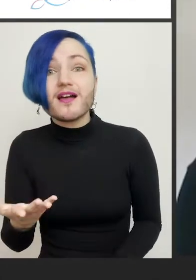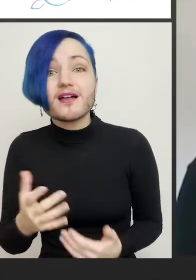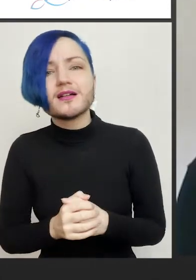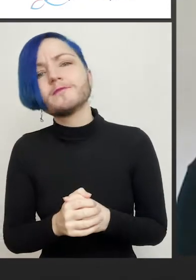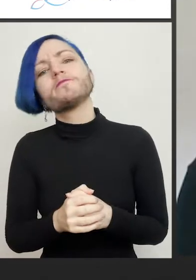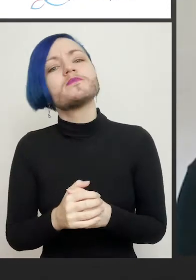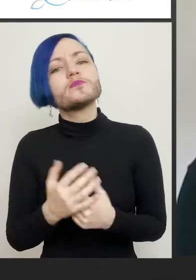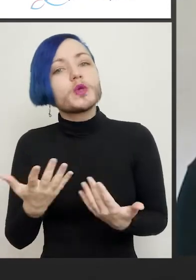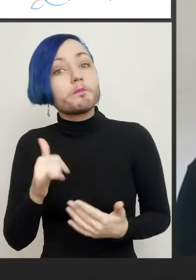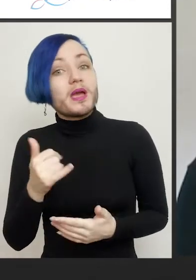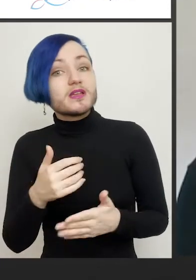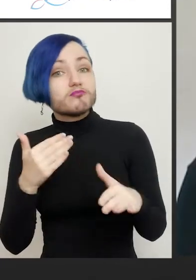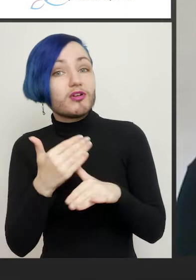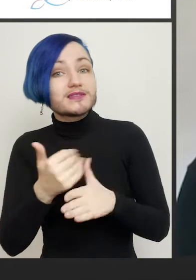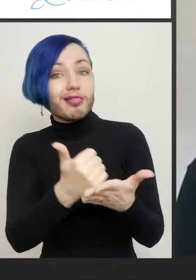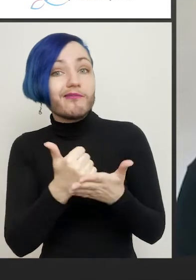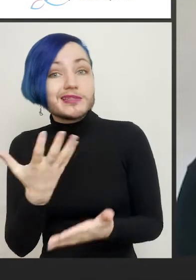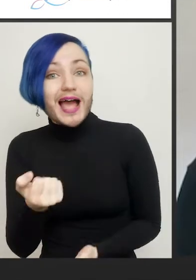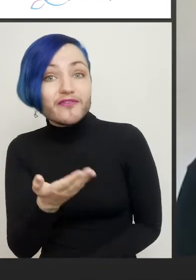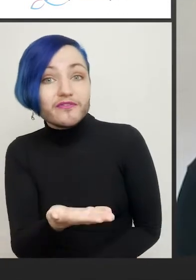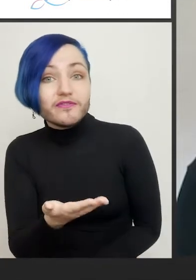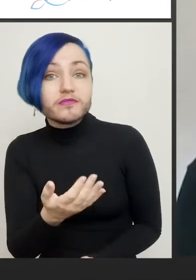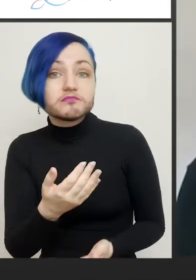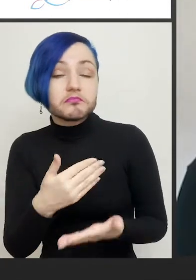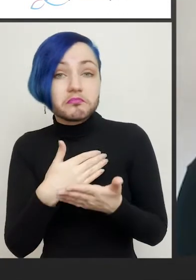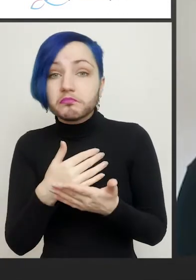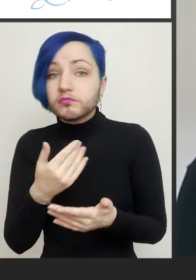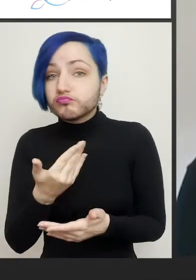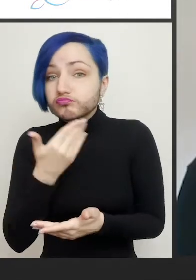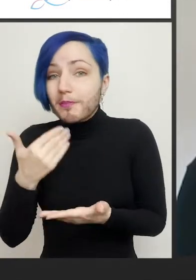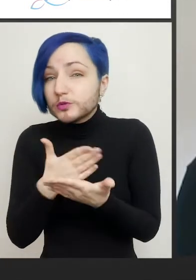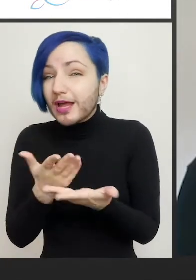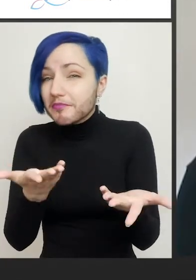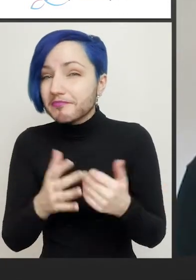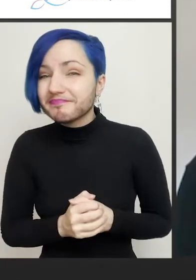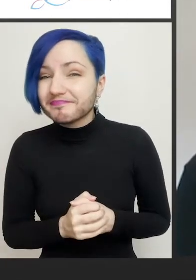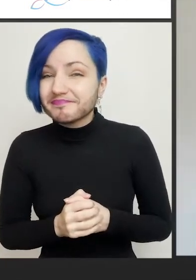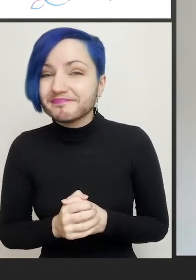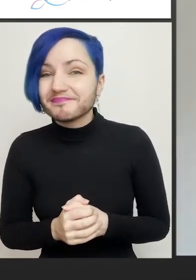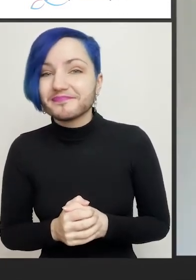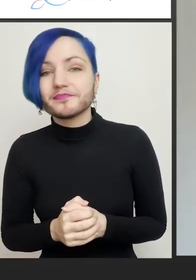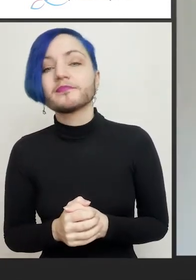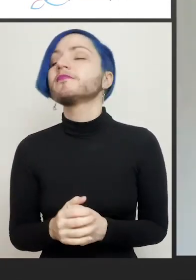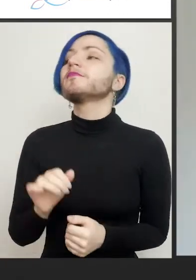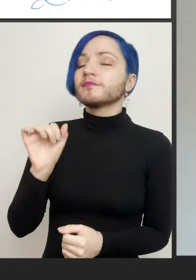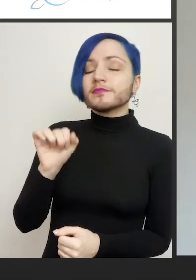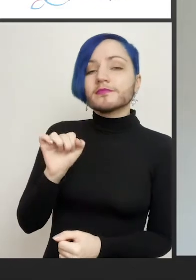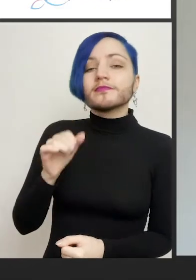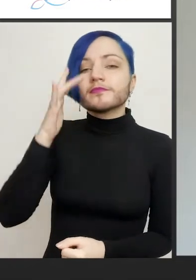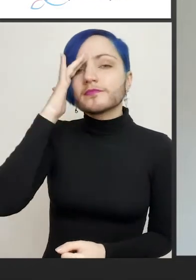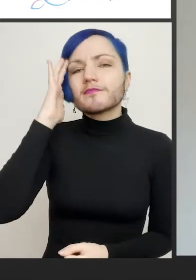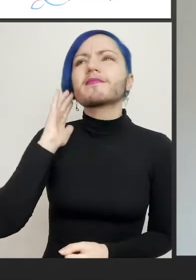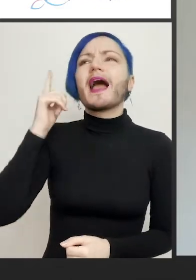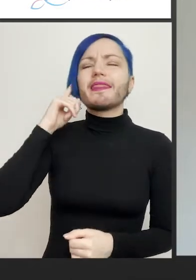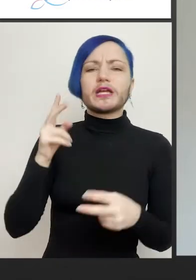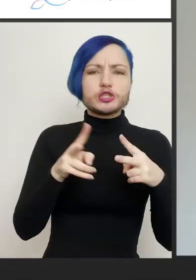if you've got some of that practical advice that you can share for people watching this. Yeah, so I think, there are two